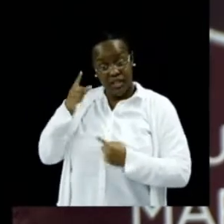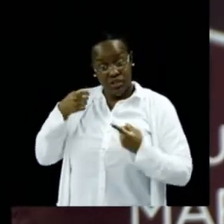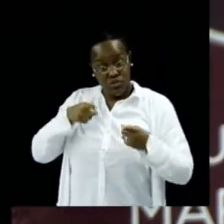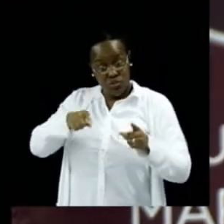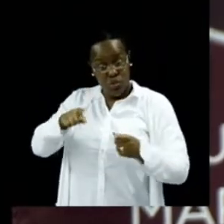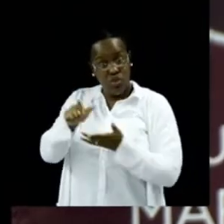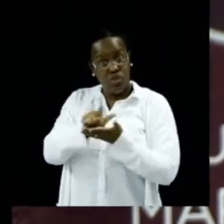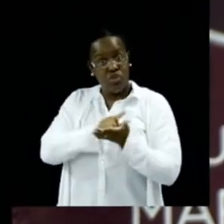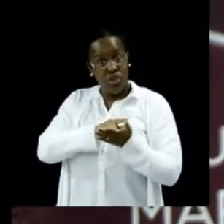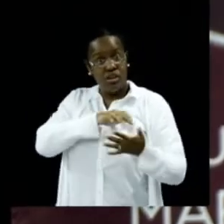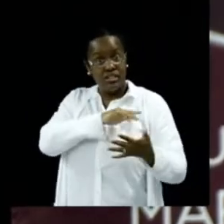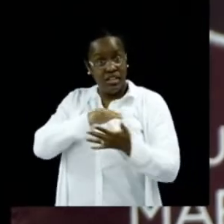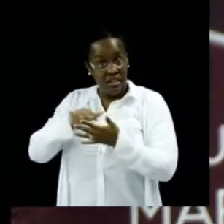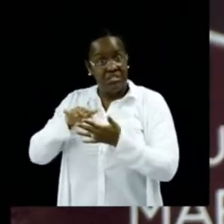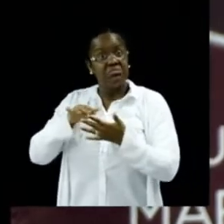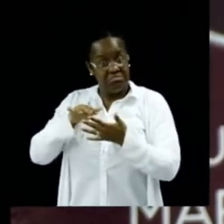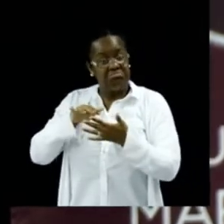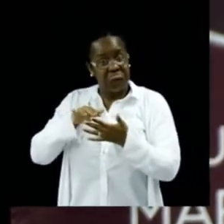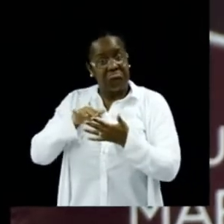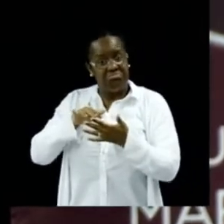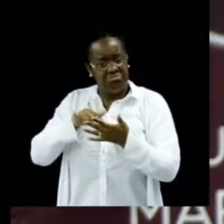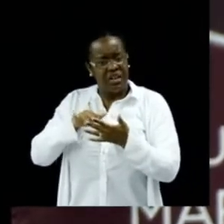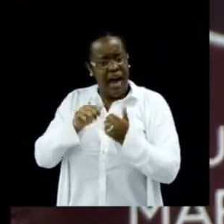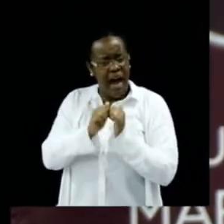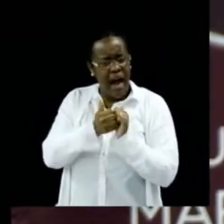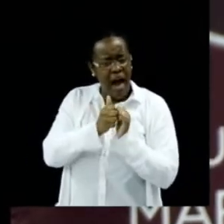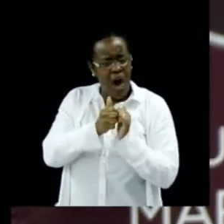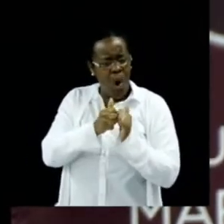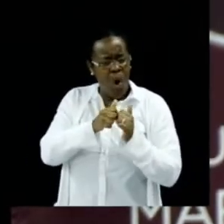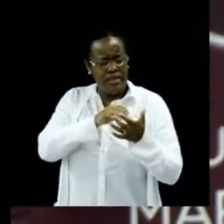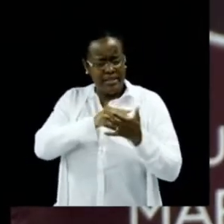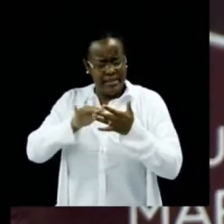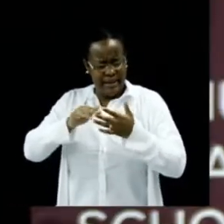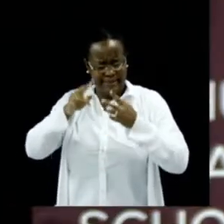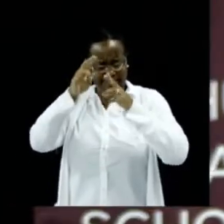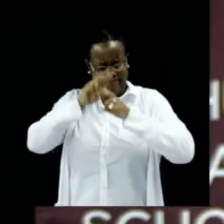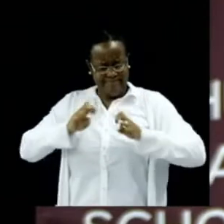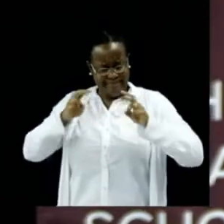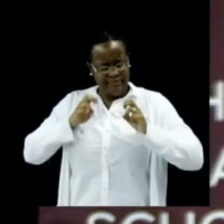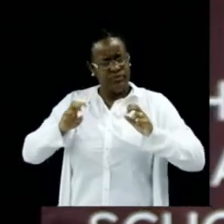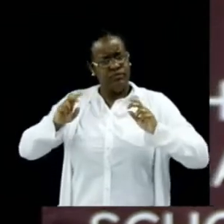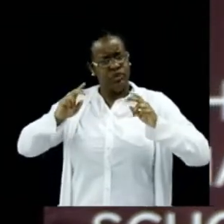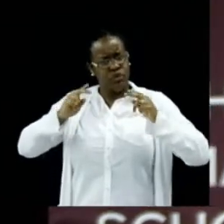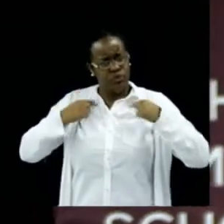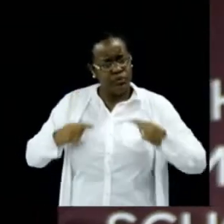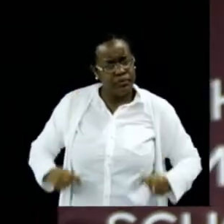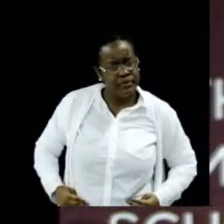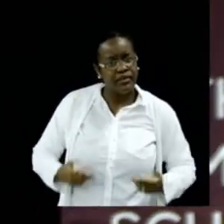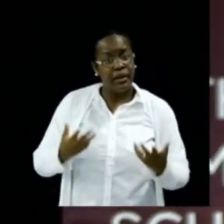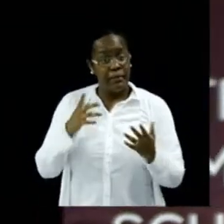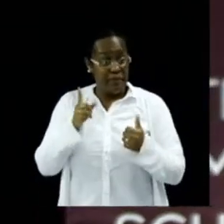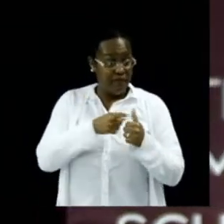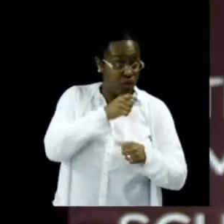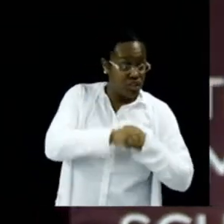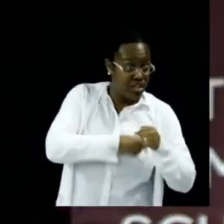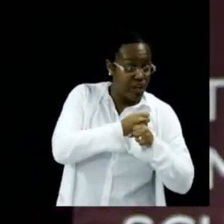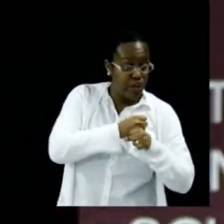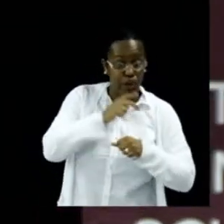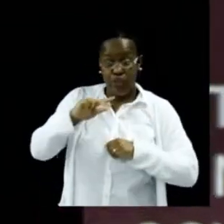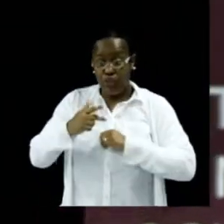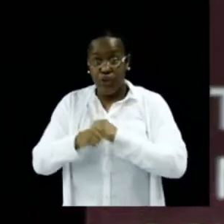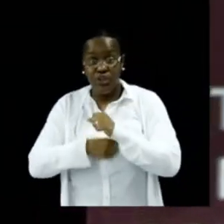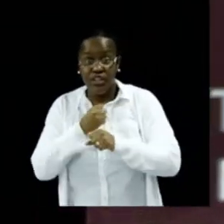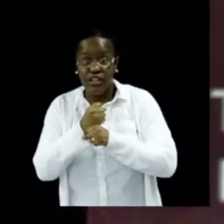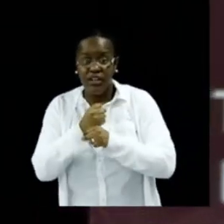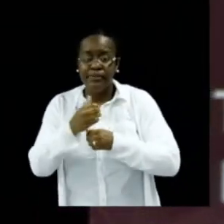that the study of law is the study of the human condition. Whether a first year course or a third year course,